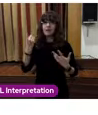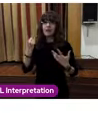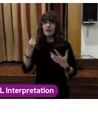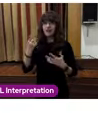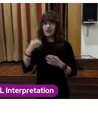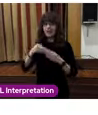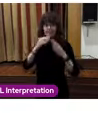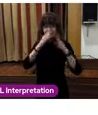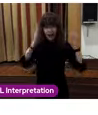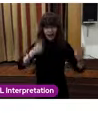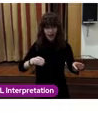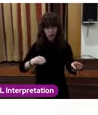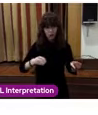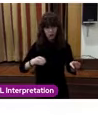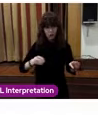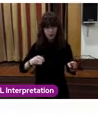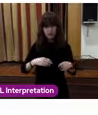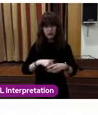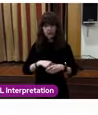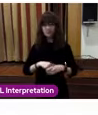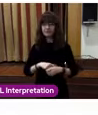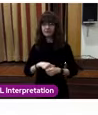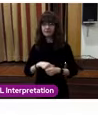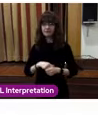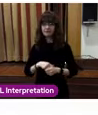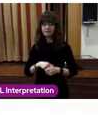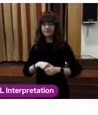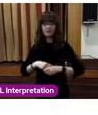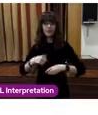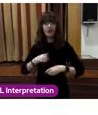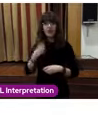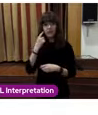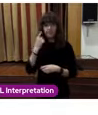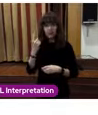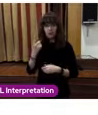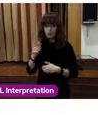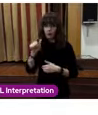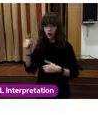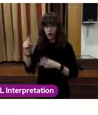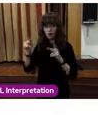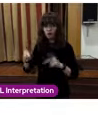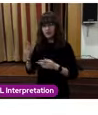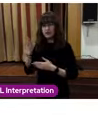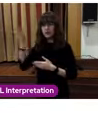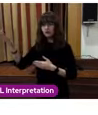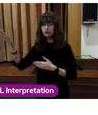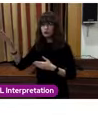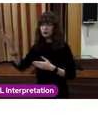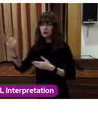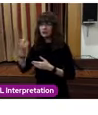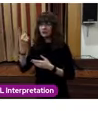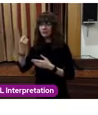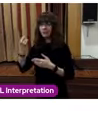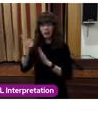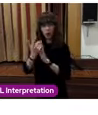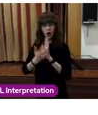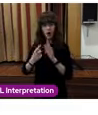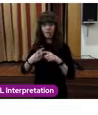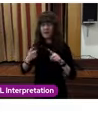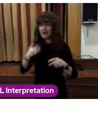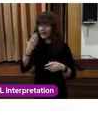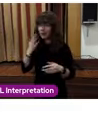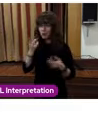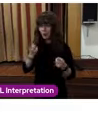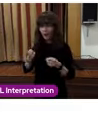the House? Because I think Bryce may introduce the resolution, but I'm not really sure what's happening with that. Yes. So